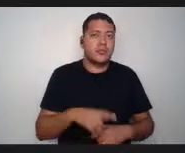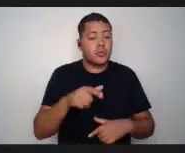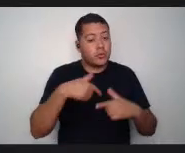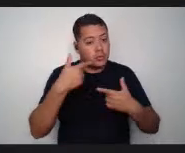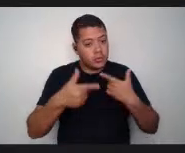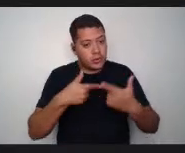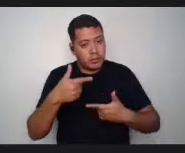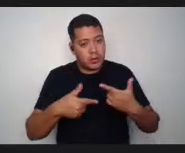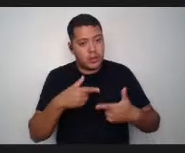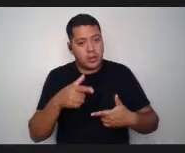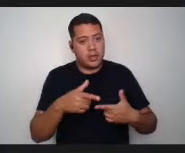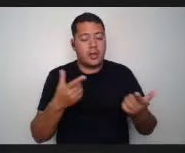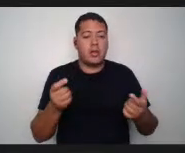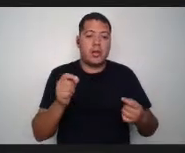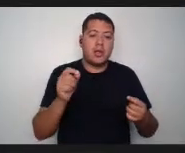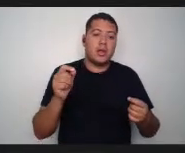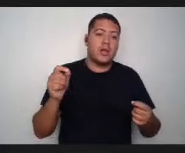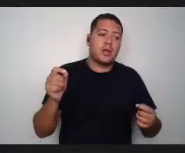I say